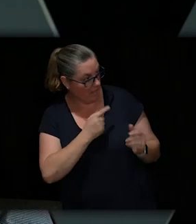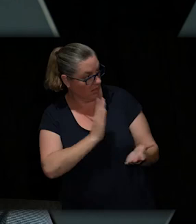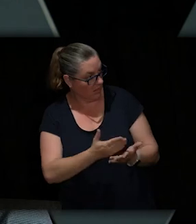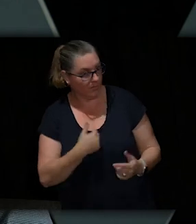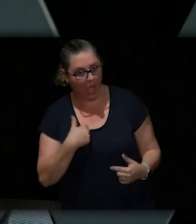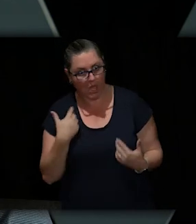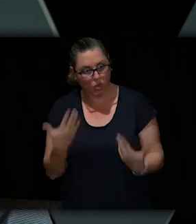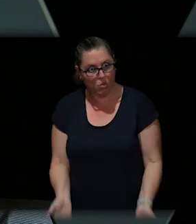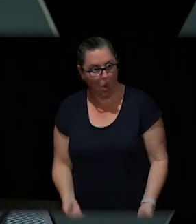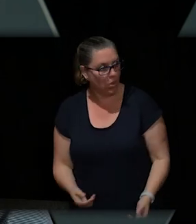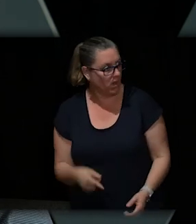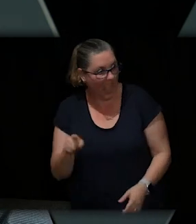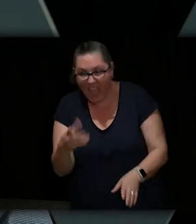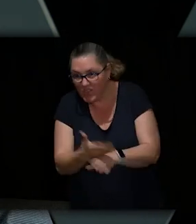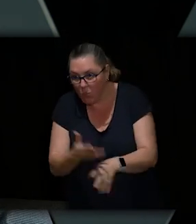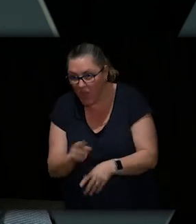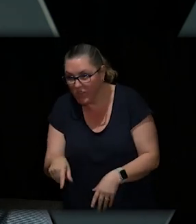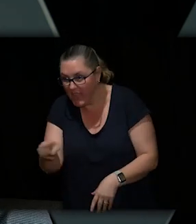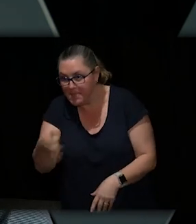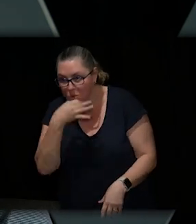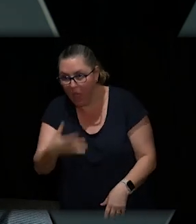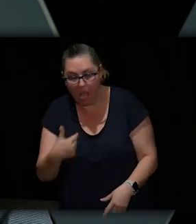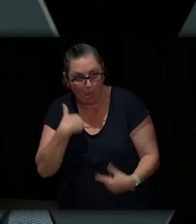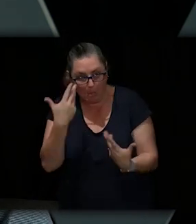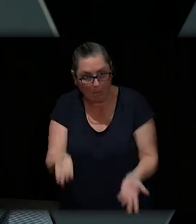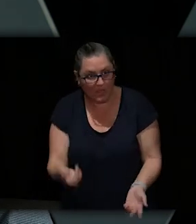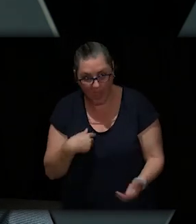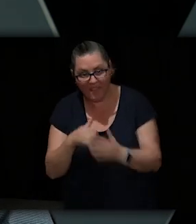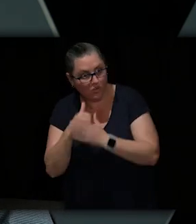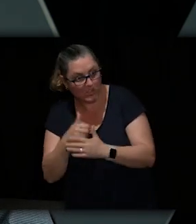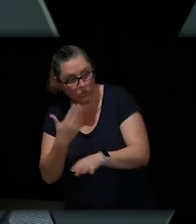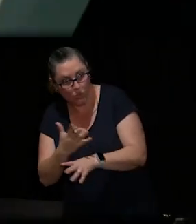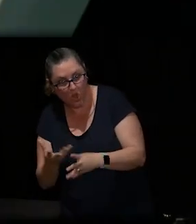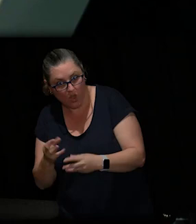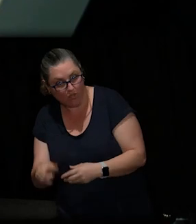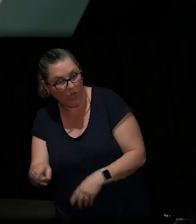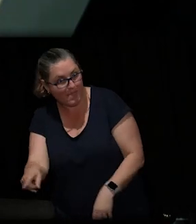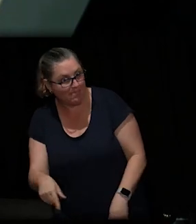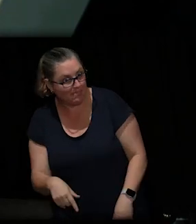I haven't worked for him in a while. Mm. Yeah, I have friends who work for him.